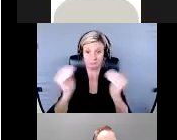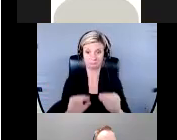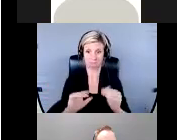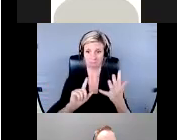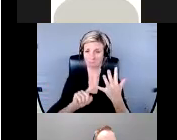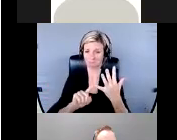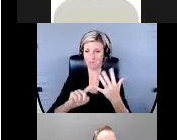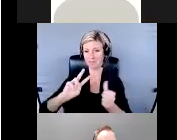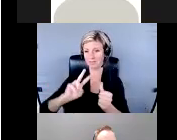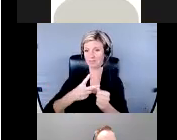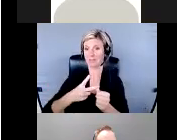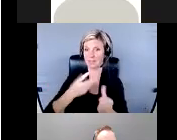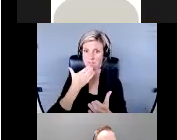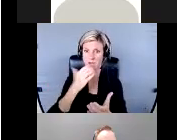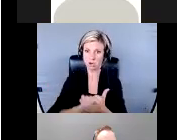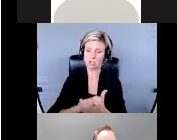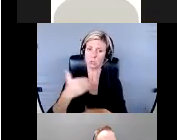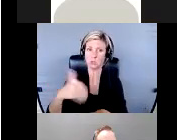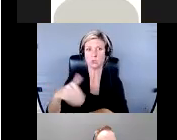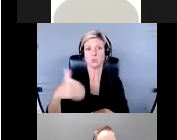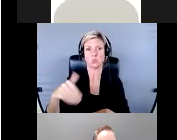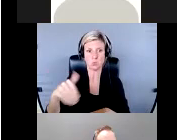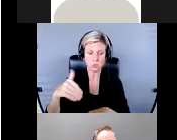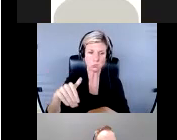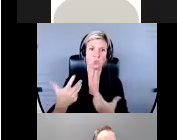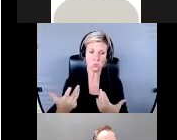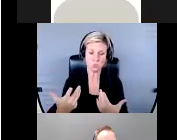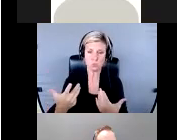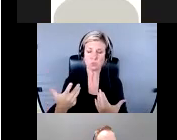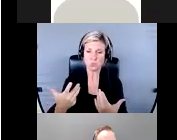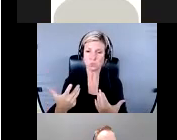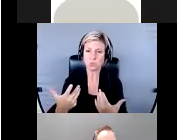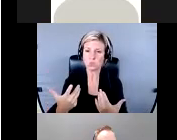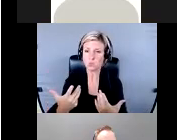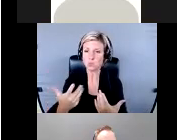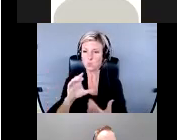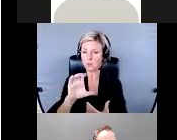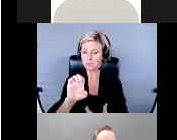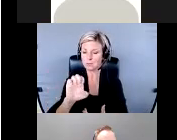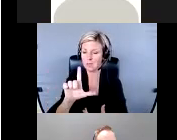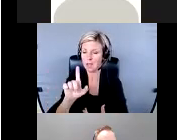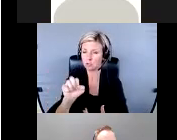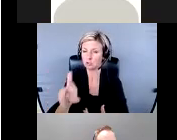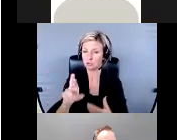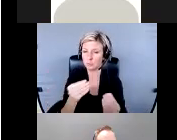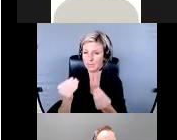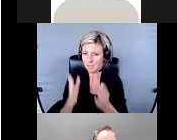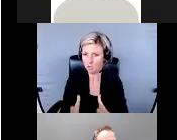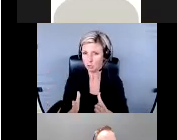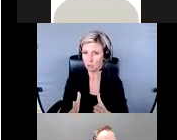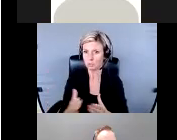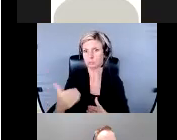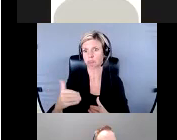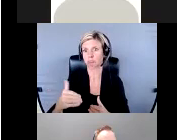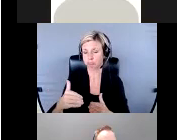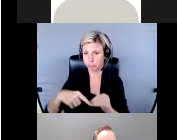also the bread and butter of elder mediators work, where that there could be a second family that